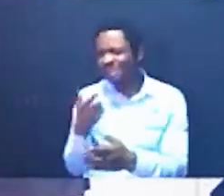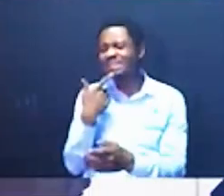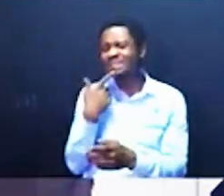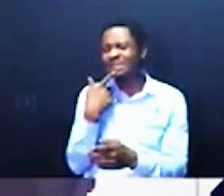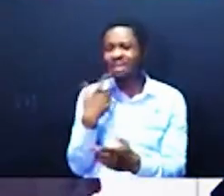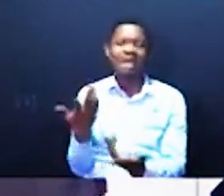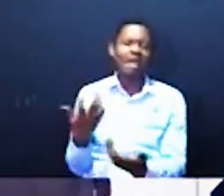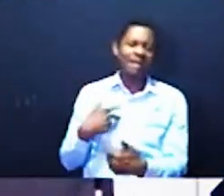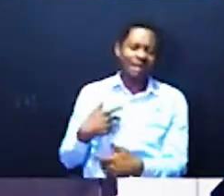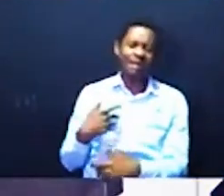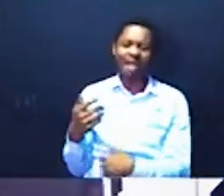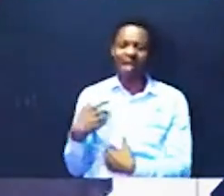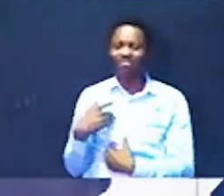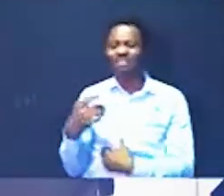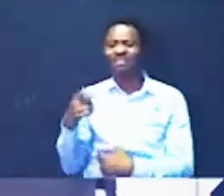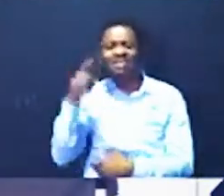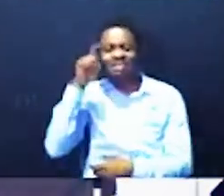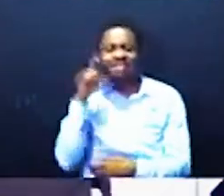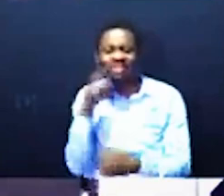mentioning some names.